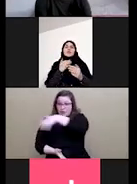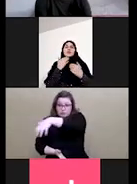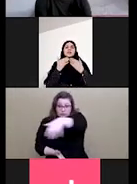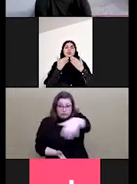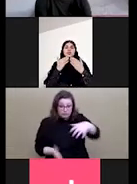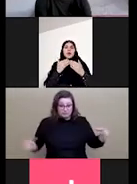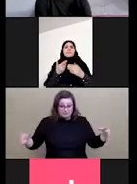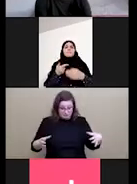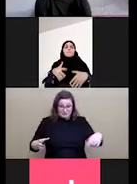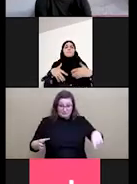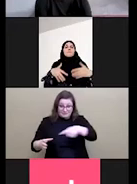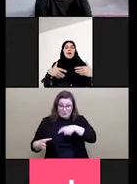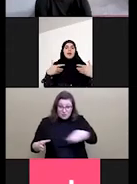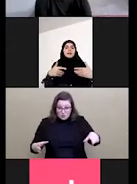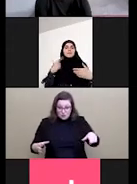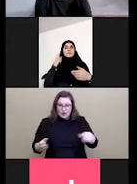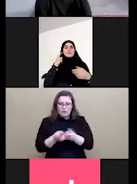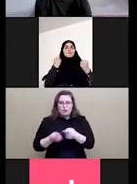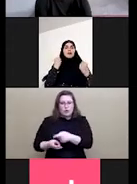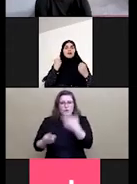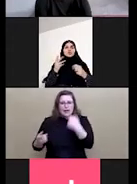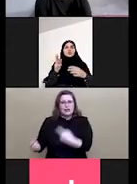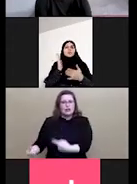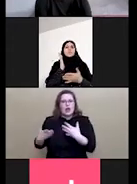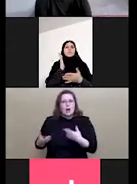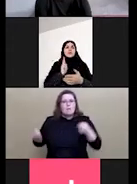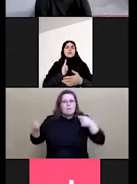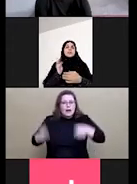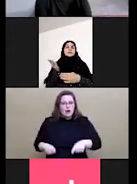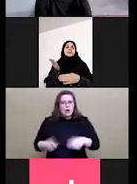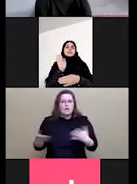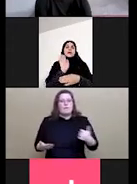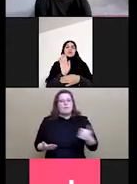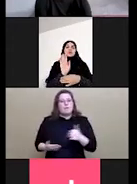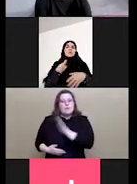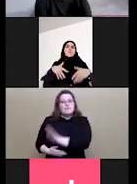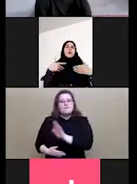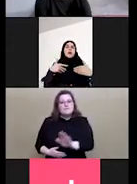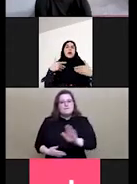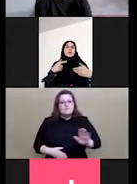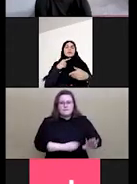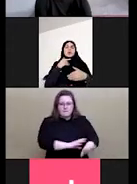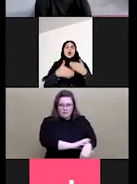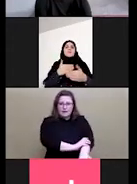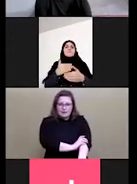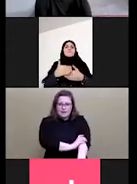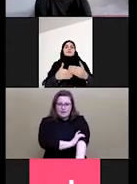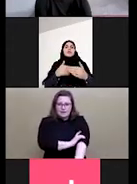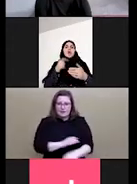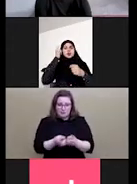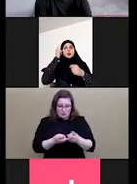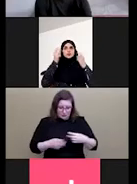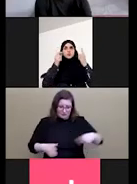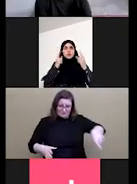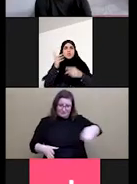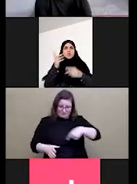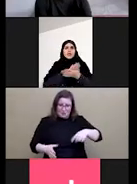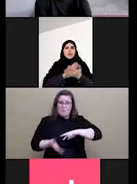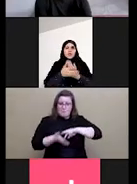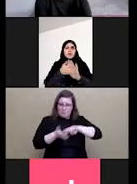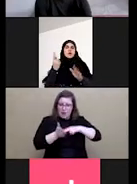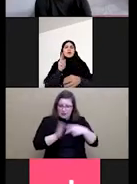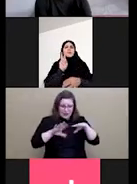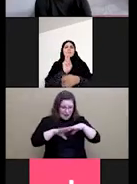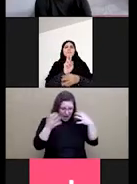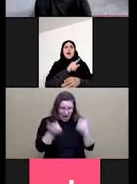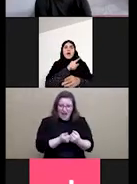they would be able to inform you about the specific needs they have, so that you will plan everything in the